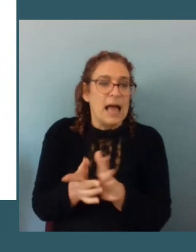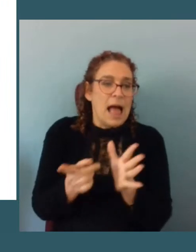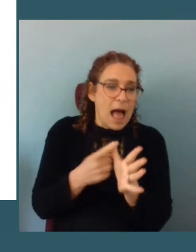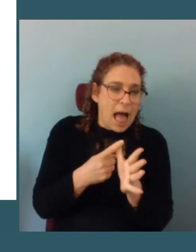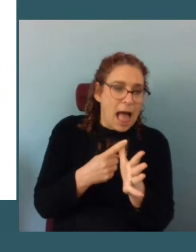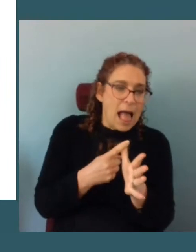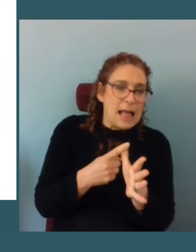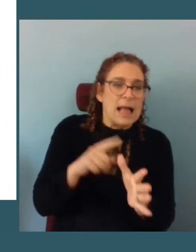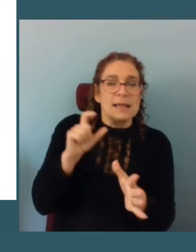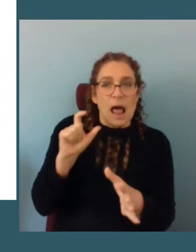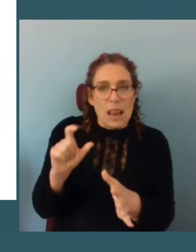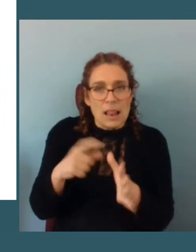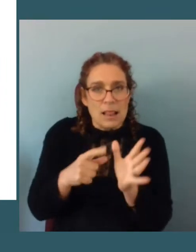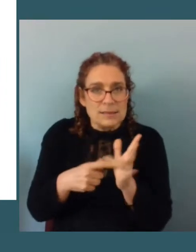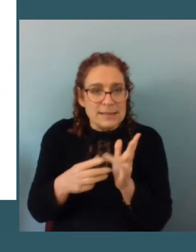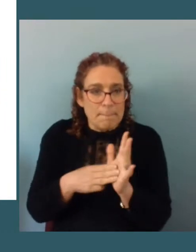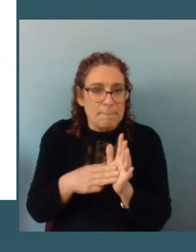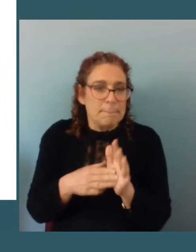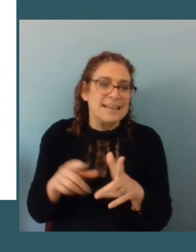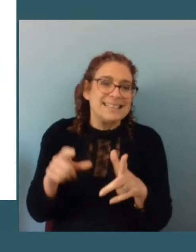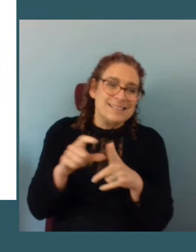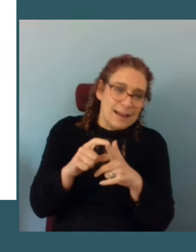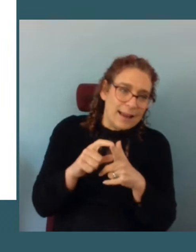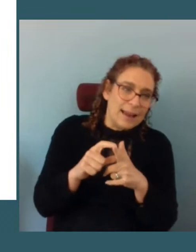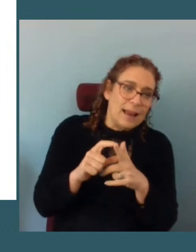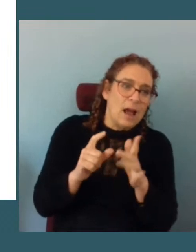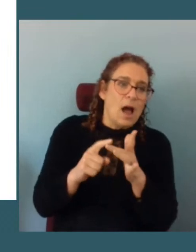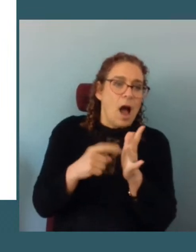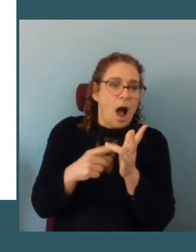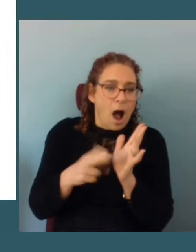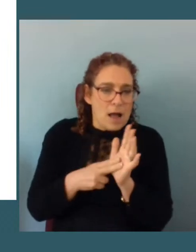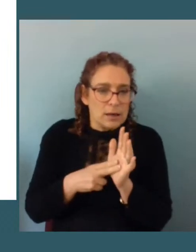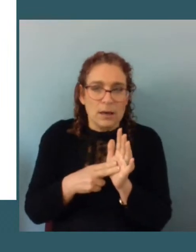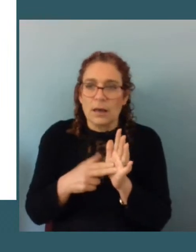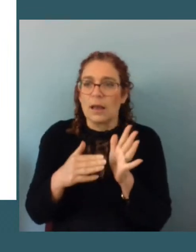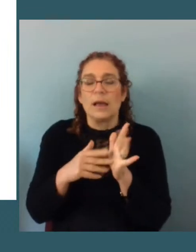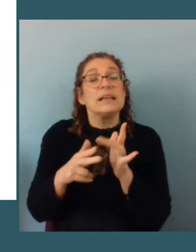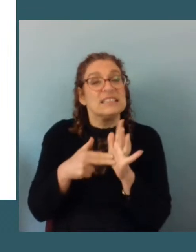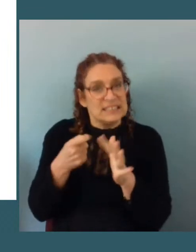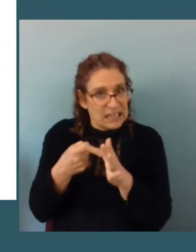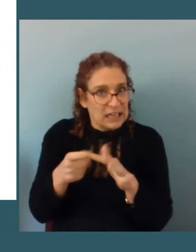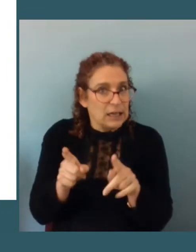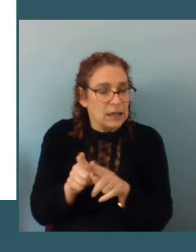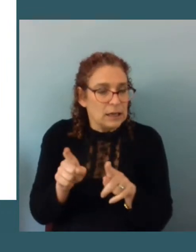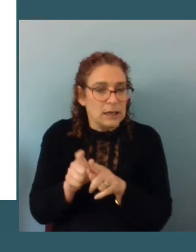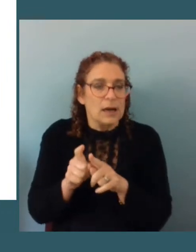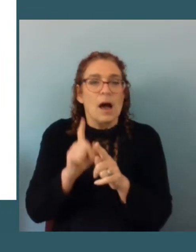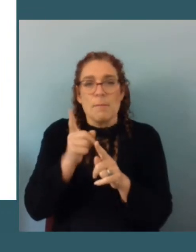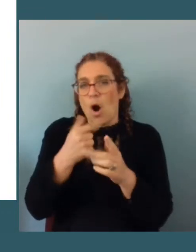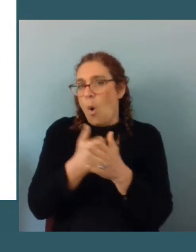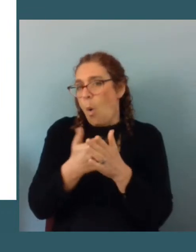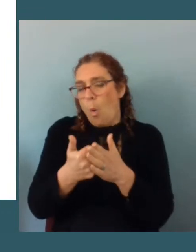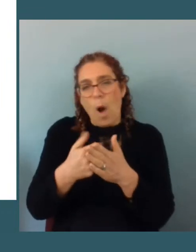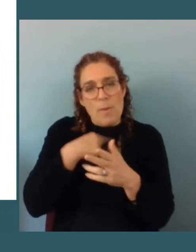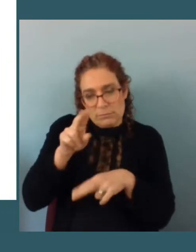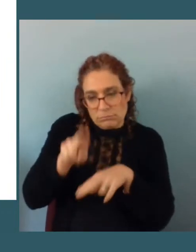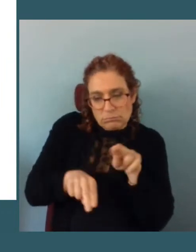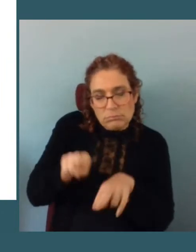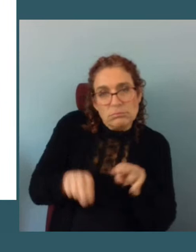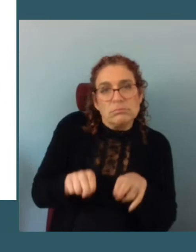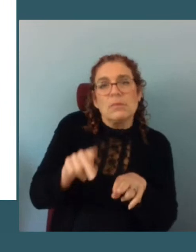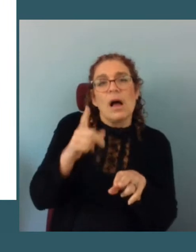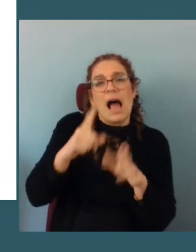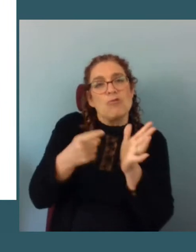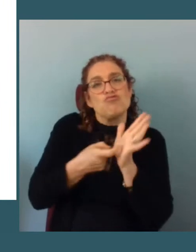D, iron, zinc as well. But always we would rely on a dietary assessment or a referral to a